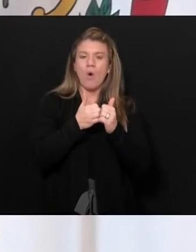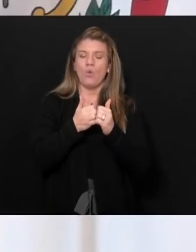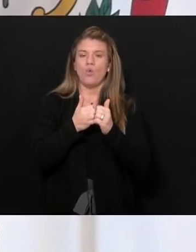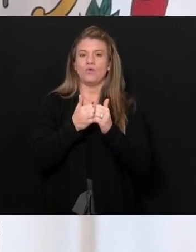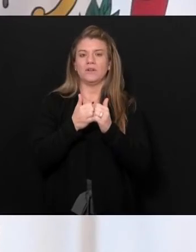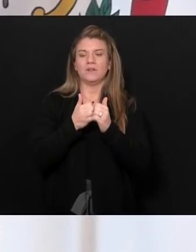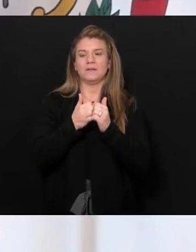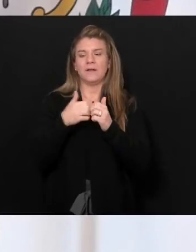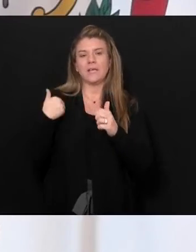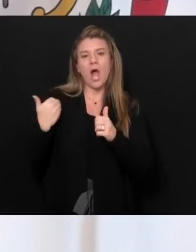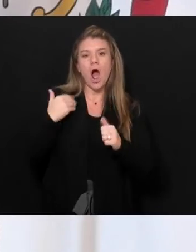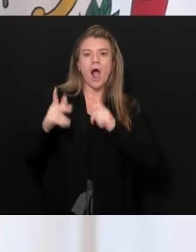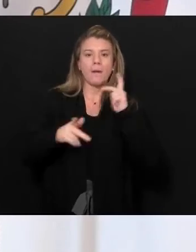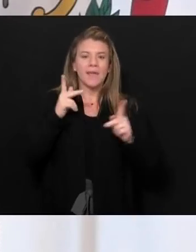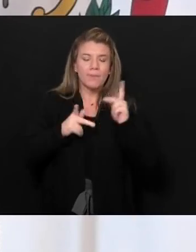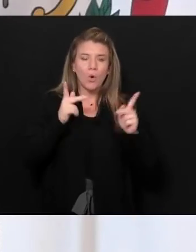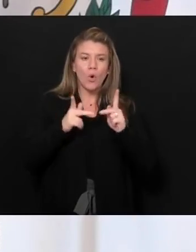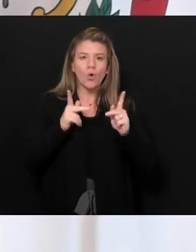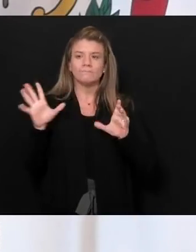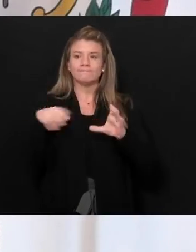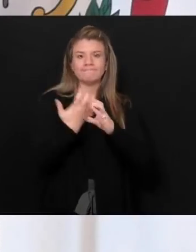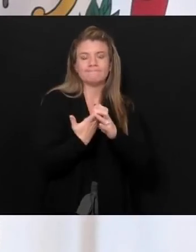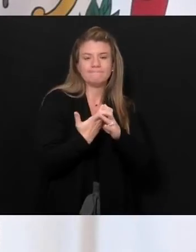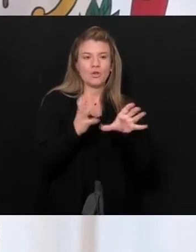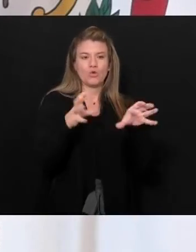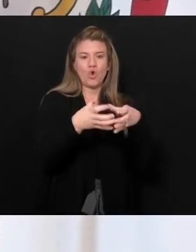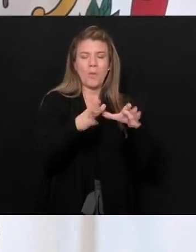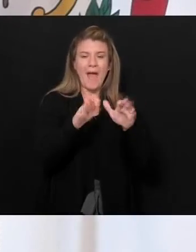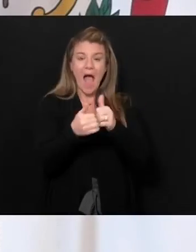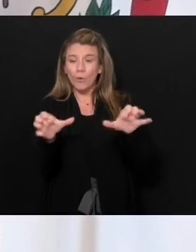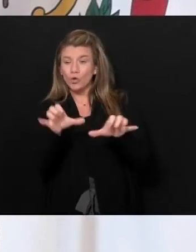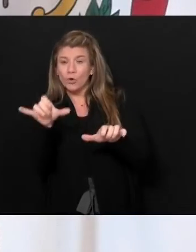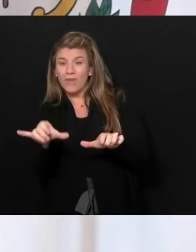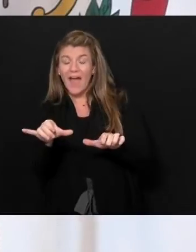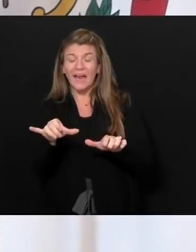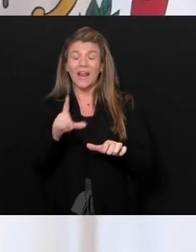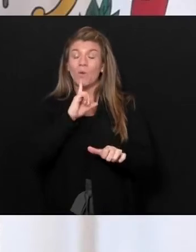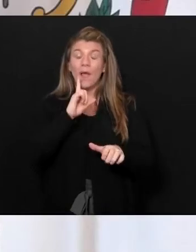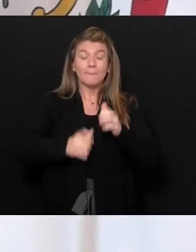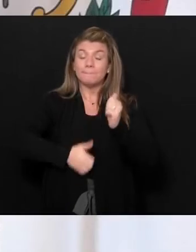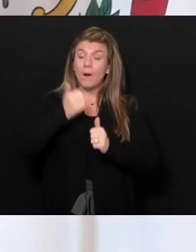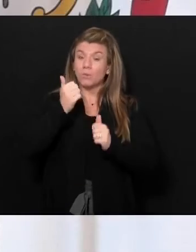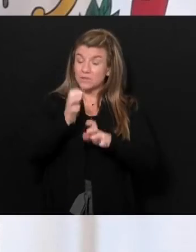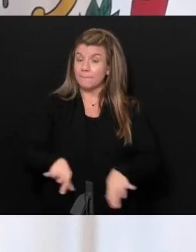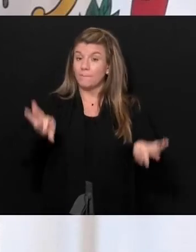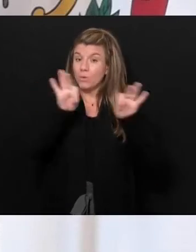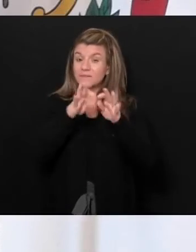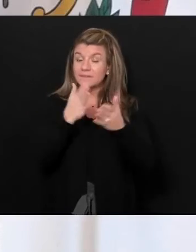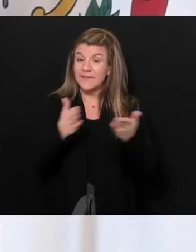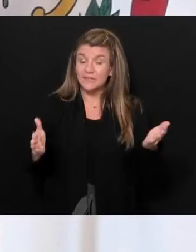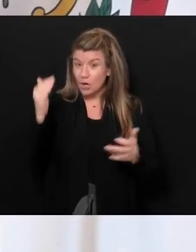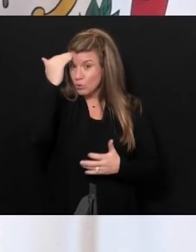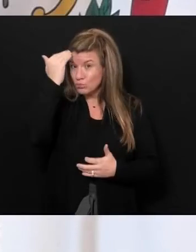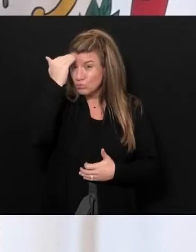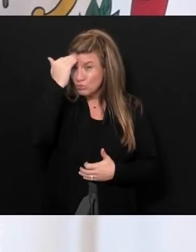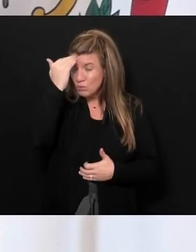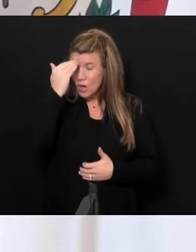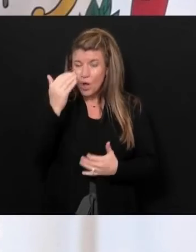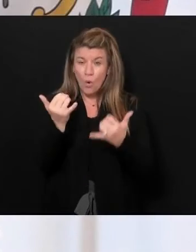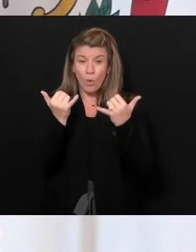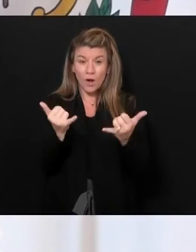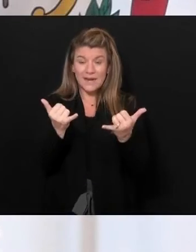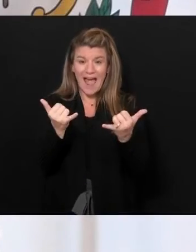of younger people being there and everything, and how we're going to do that. And Paul, the bottom line of the whole thing is this: we are